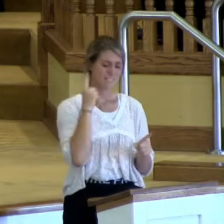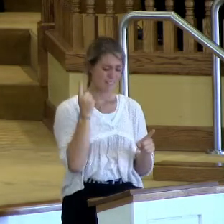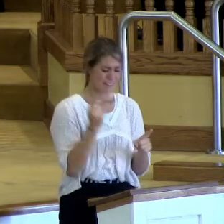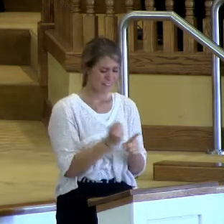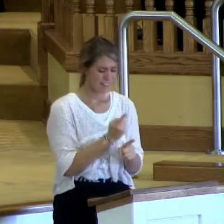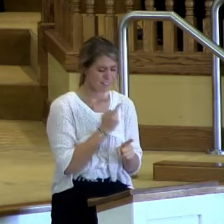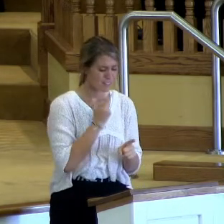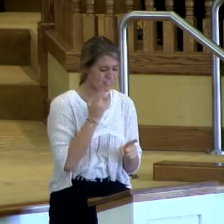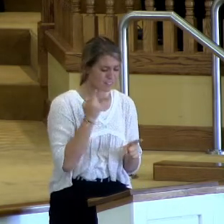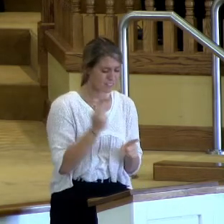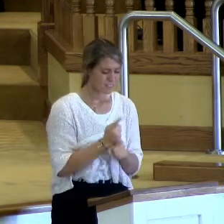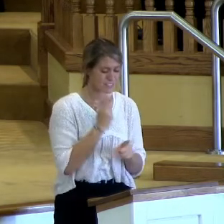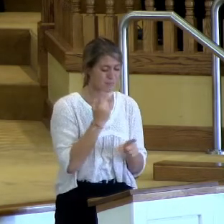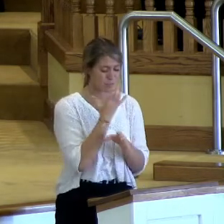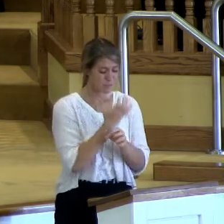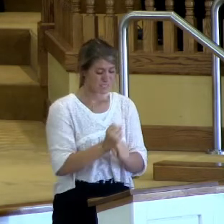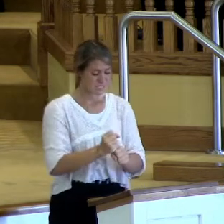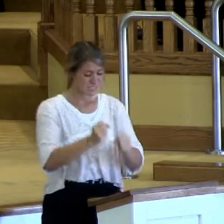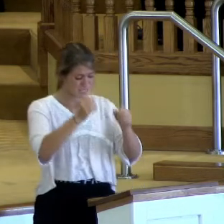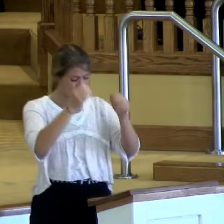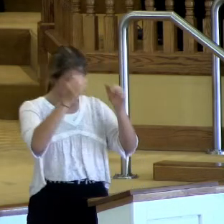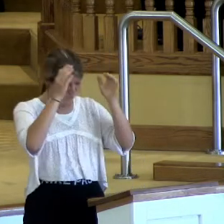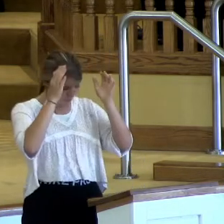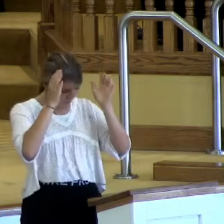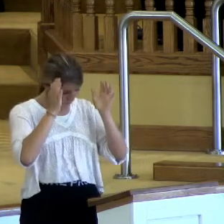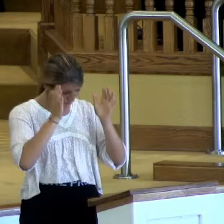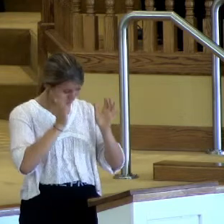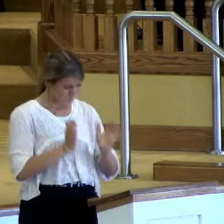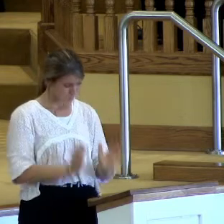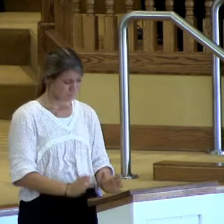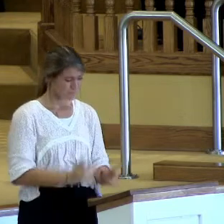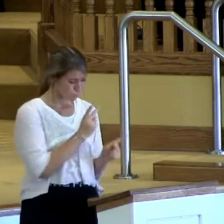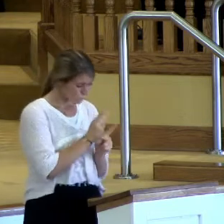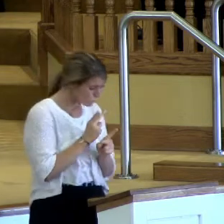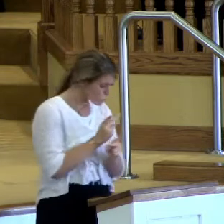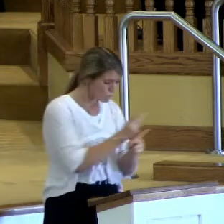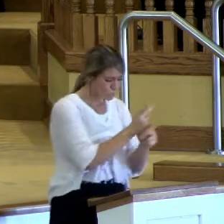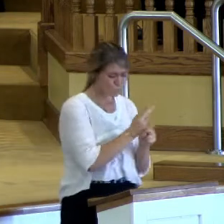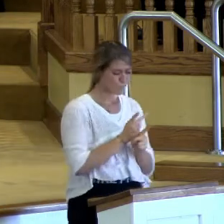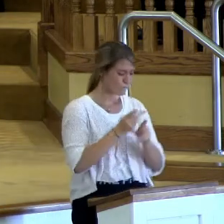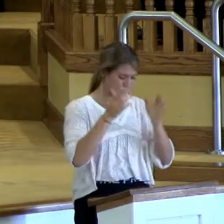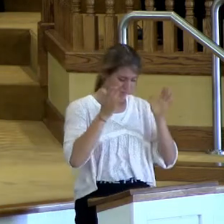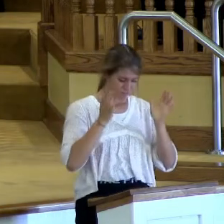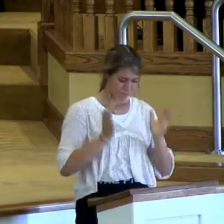Great is his faithfulness, he's my Redeemer. Restorer.